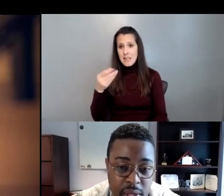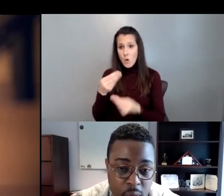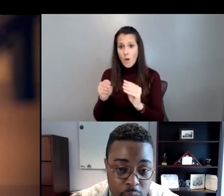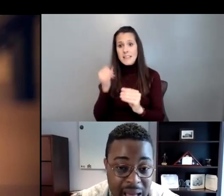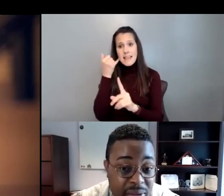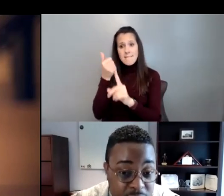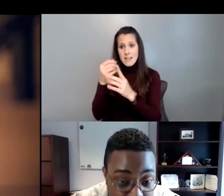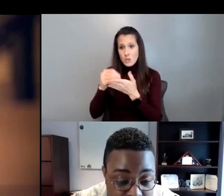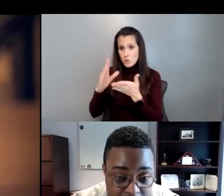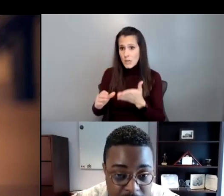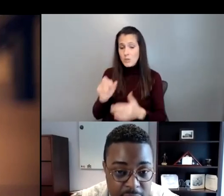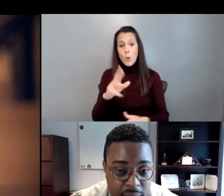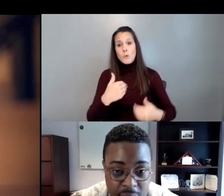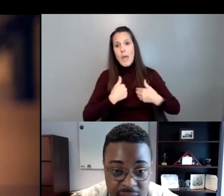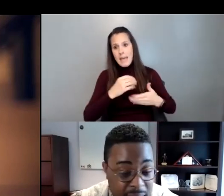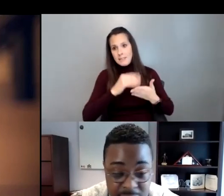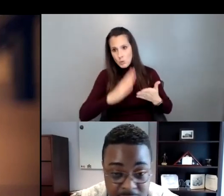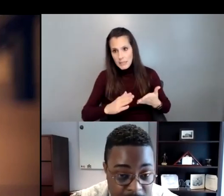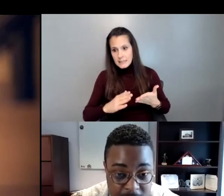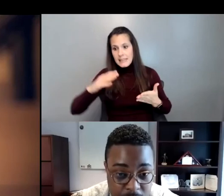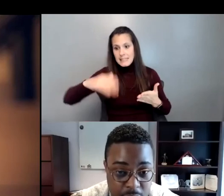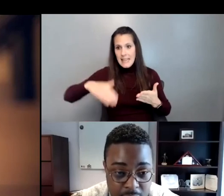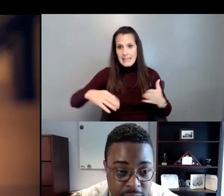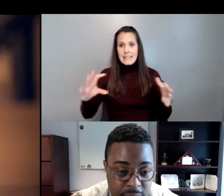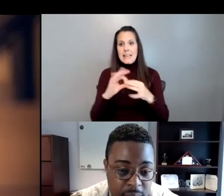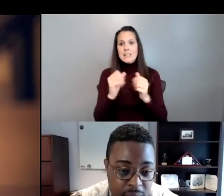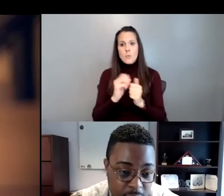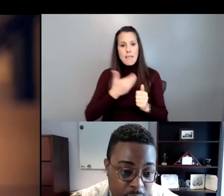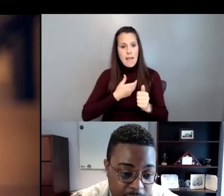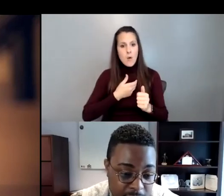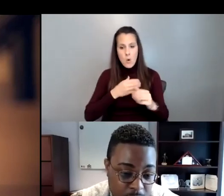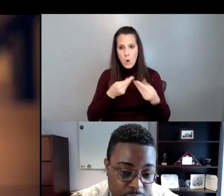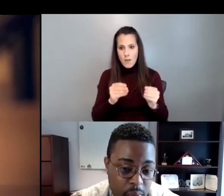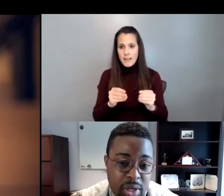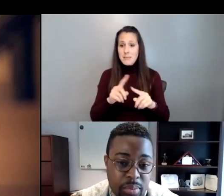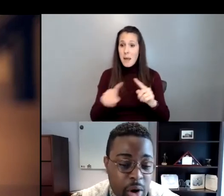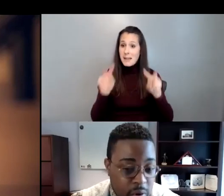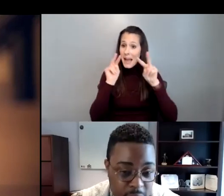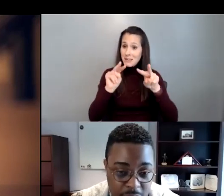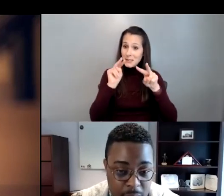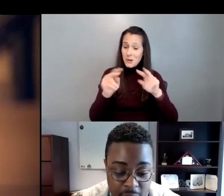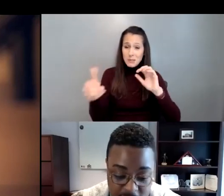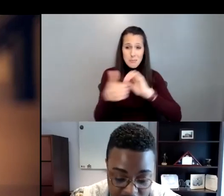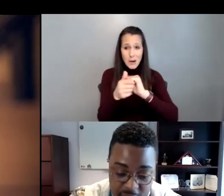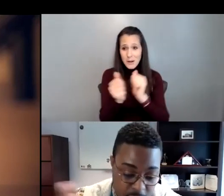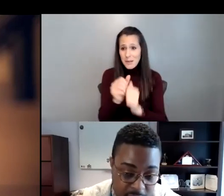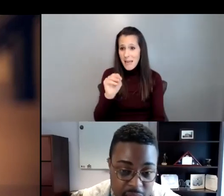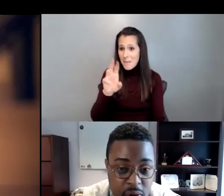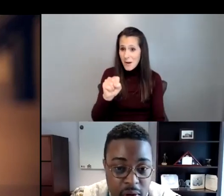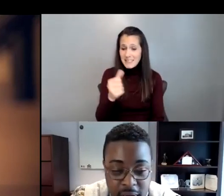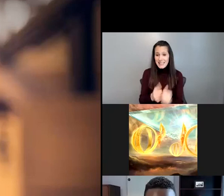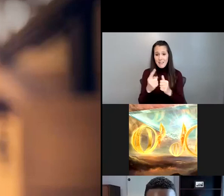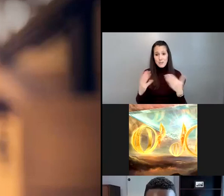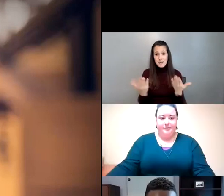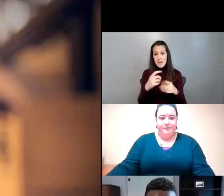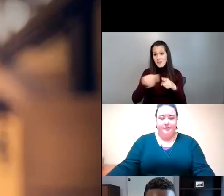student or you have students that have not yet connected with our office. But either way, I look forward to partnering with MRS and everyone on this